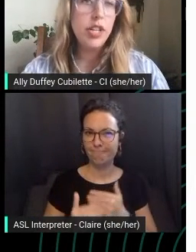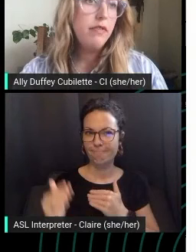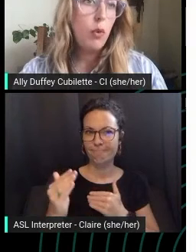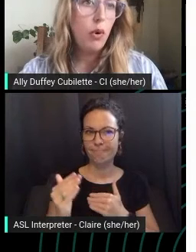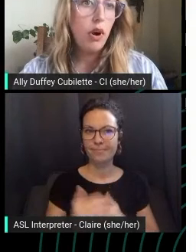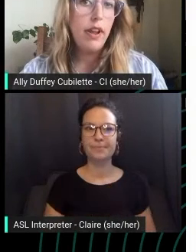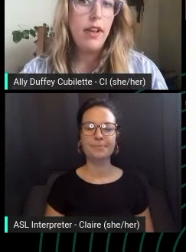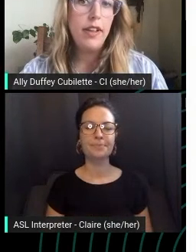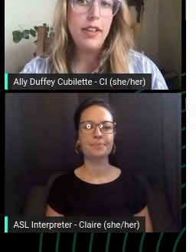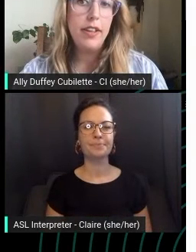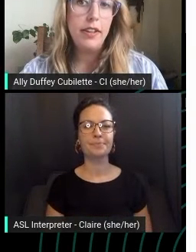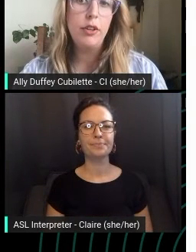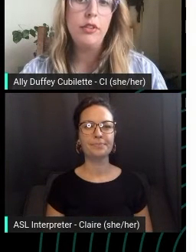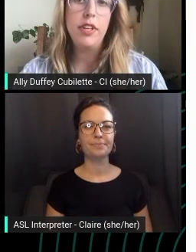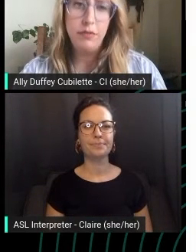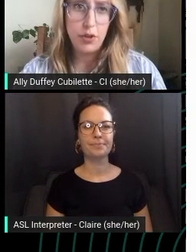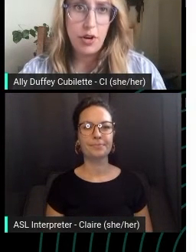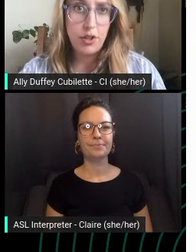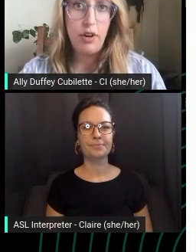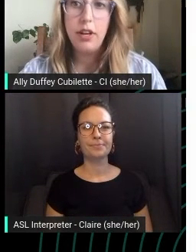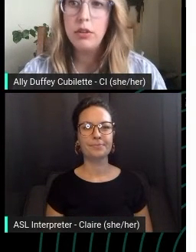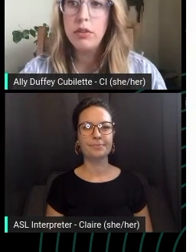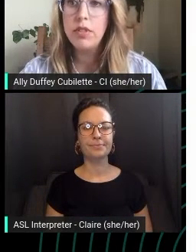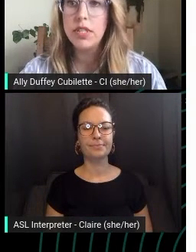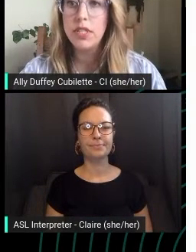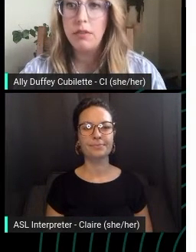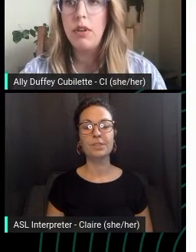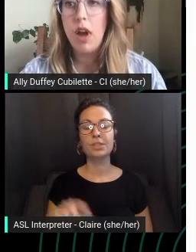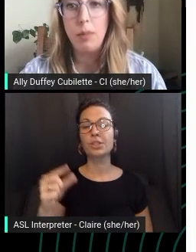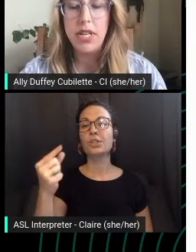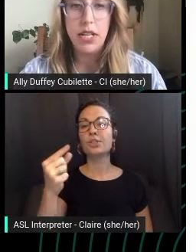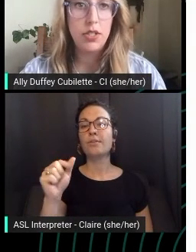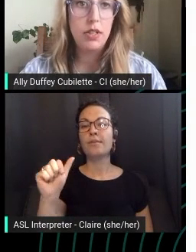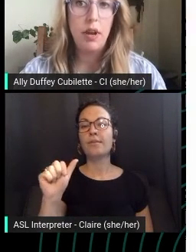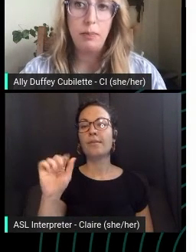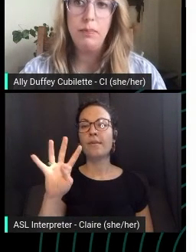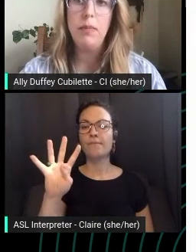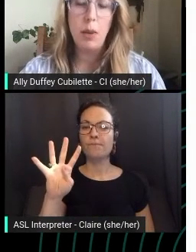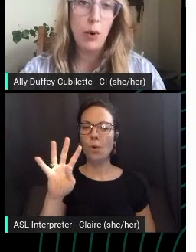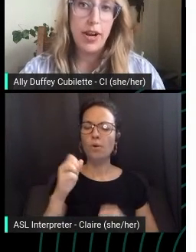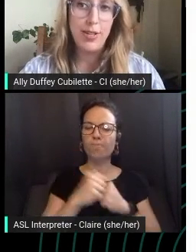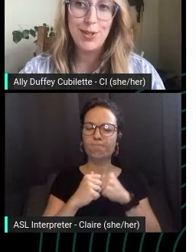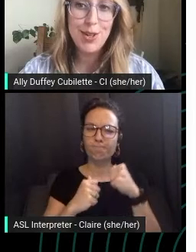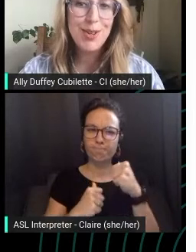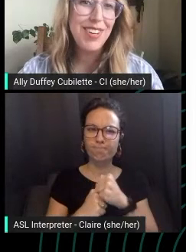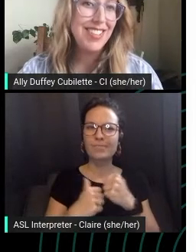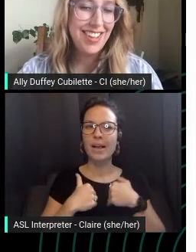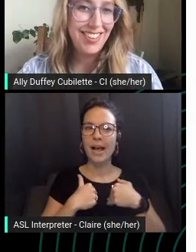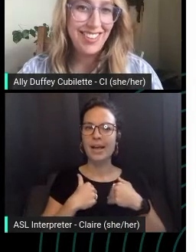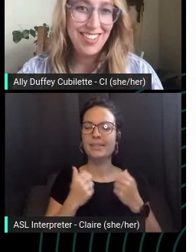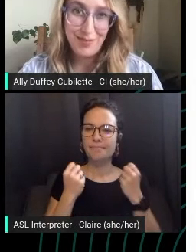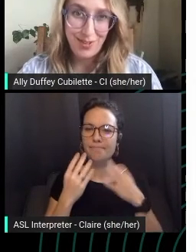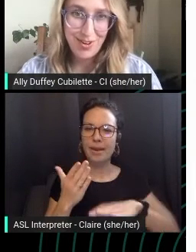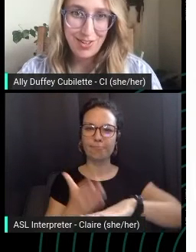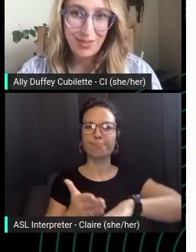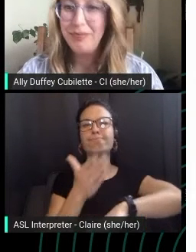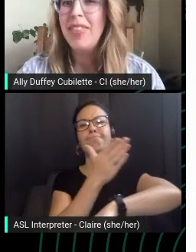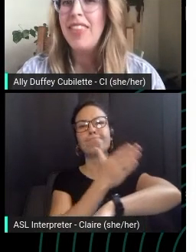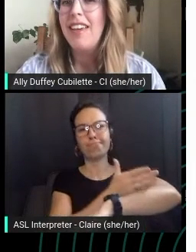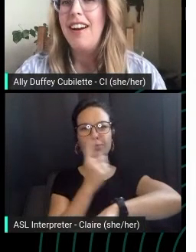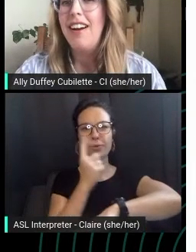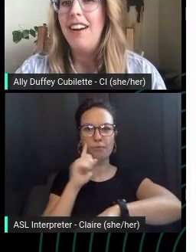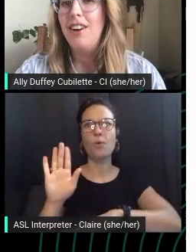The GA4 infrastructure includes several upgrades to its analytics